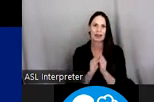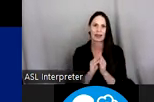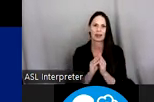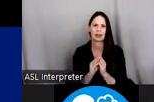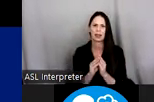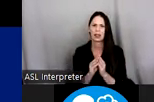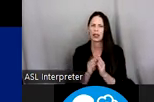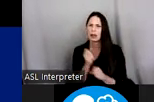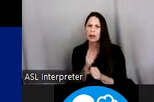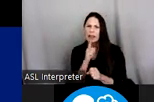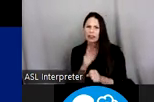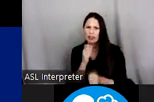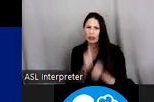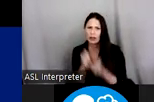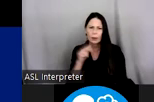me.